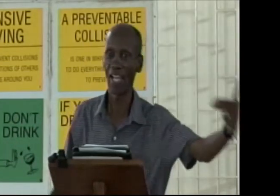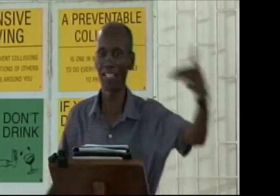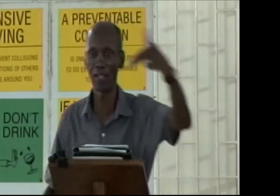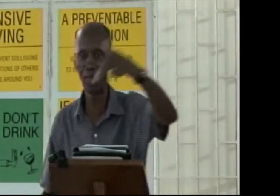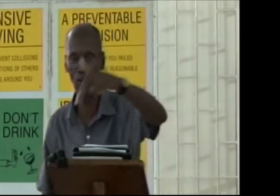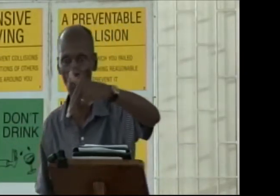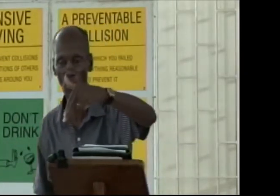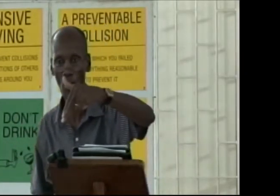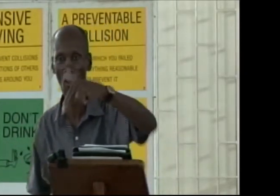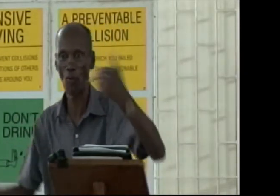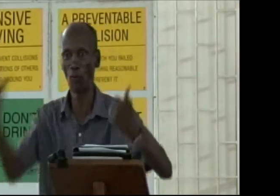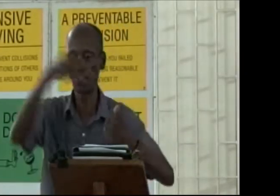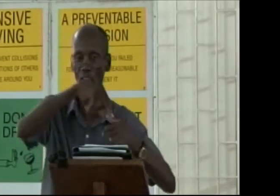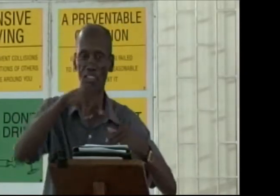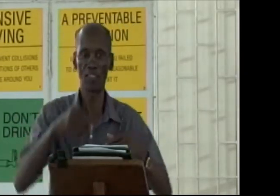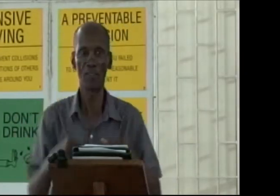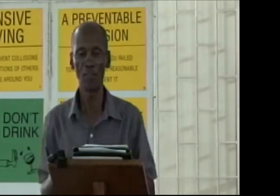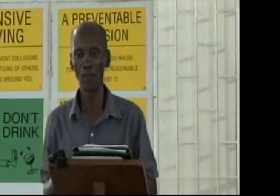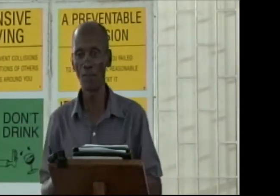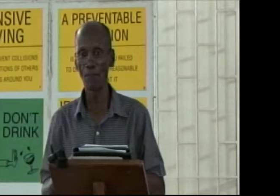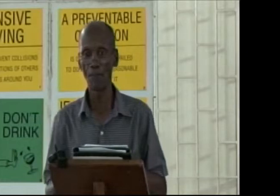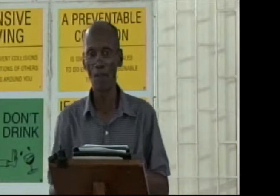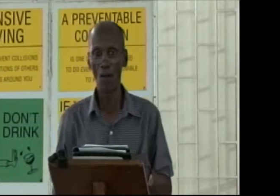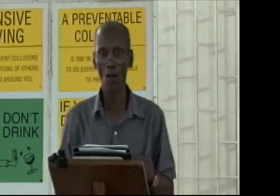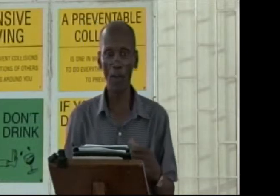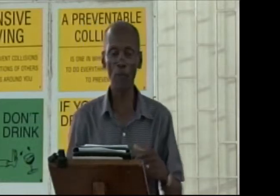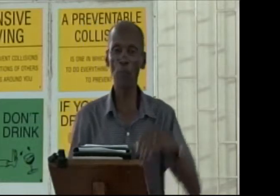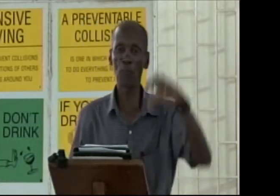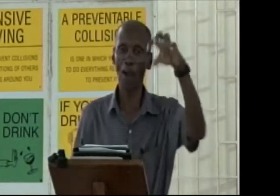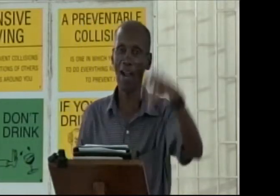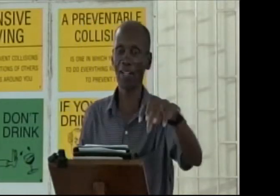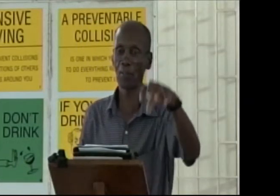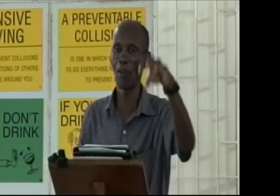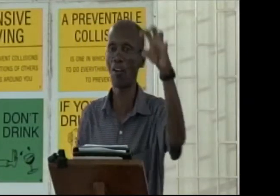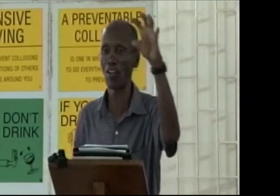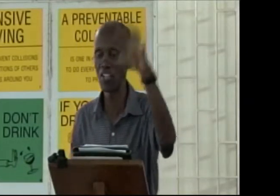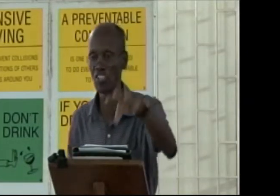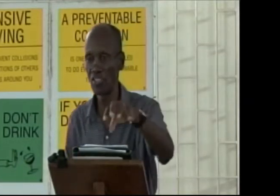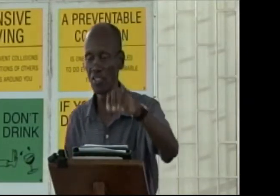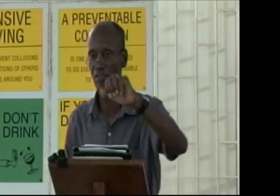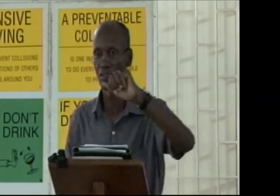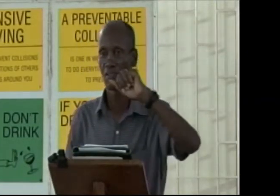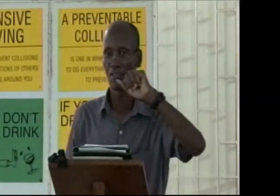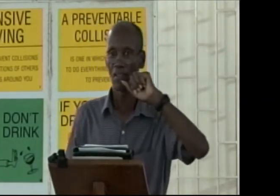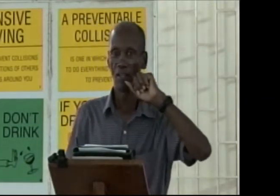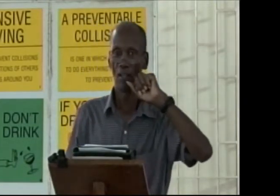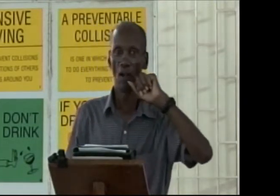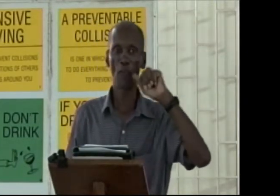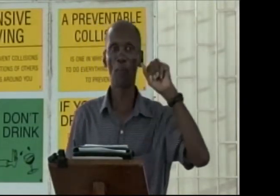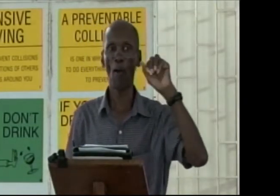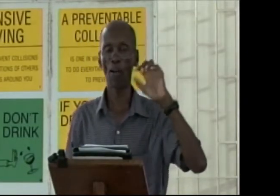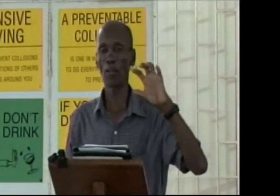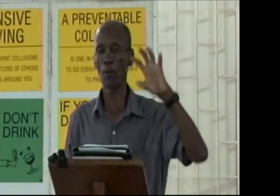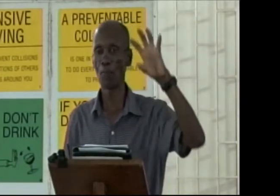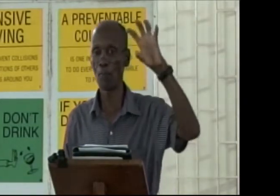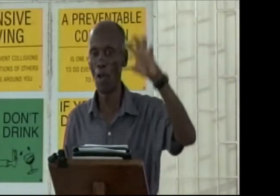driveway into the main road, or vice versa. Or if you park to block a hydrant, or if you park to